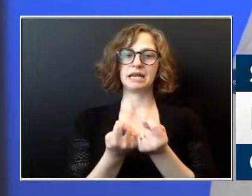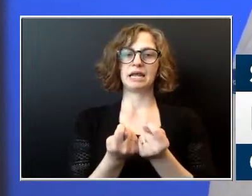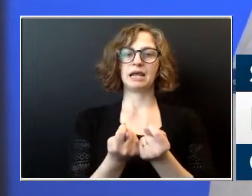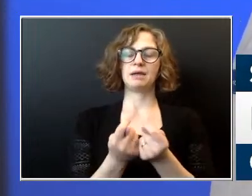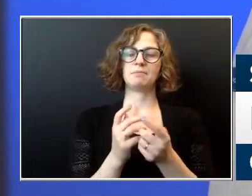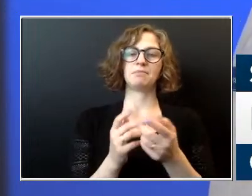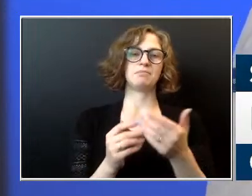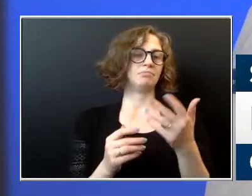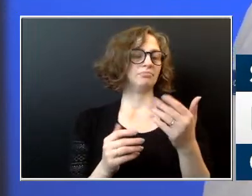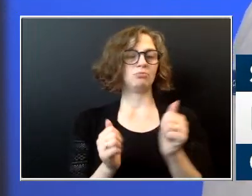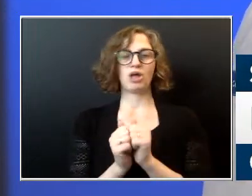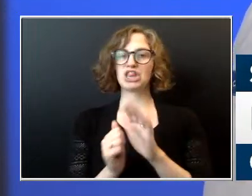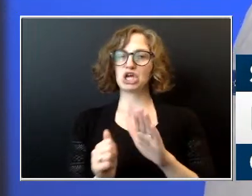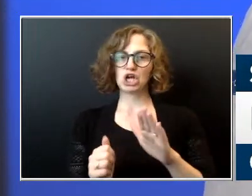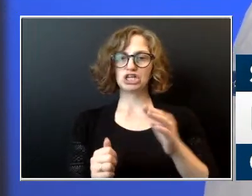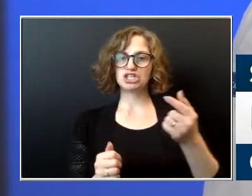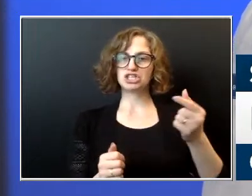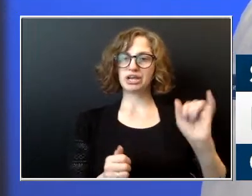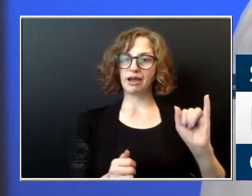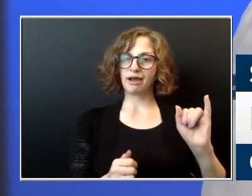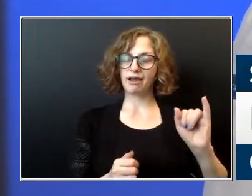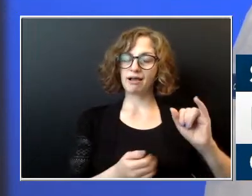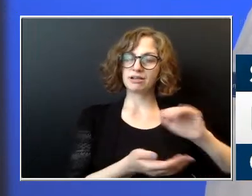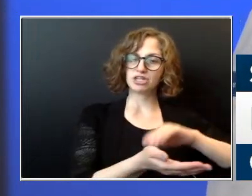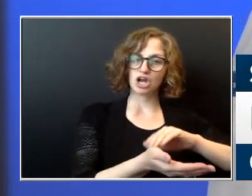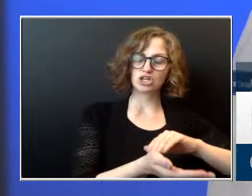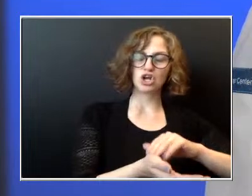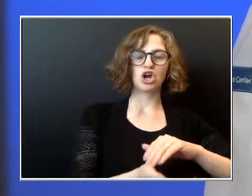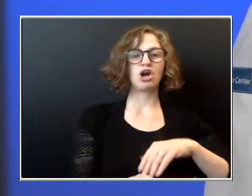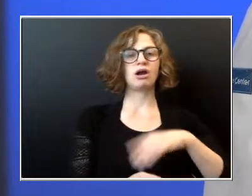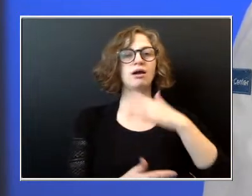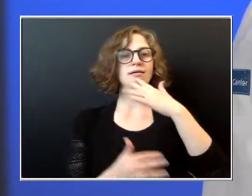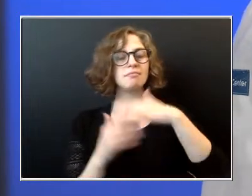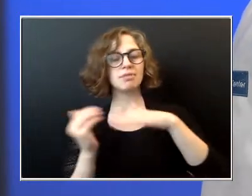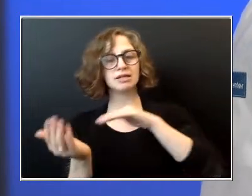Dr. Bansal, hematologist, molecular geneticist,